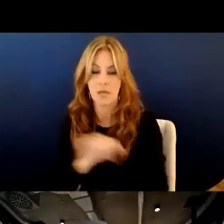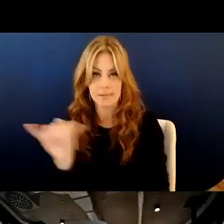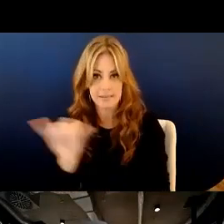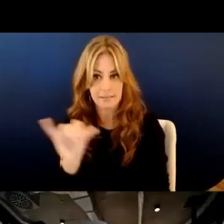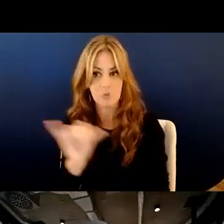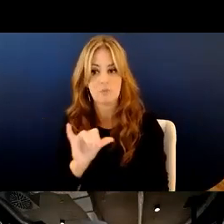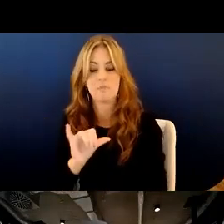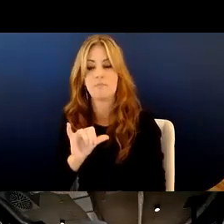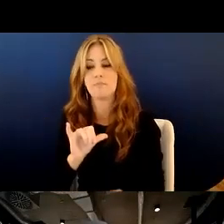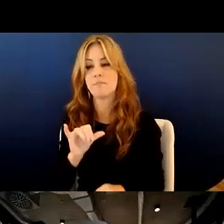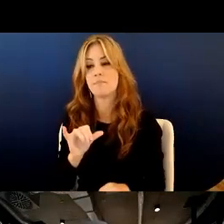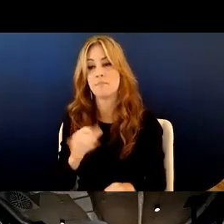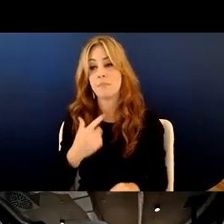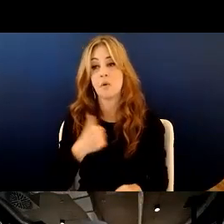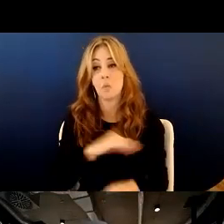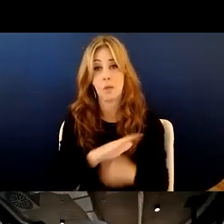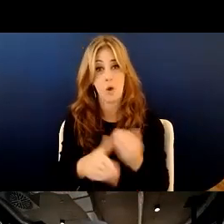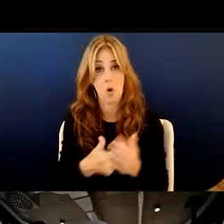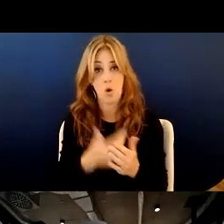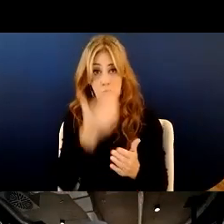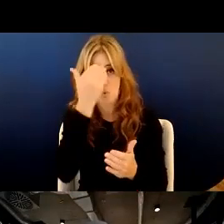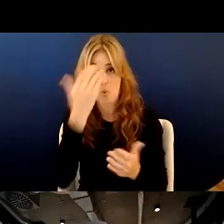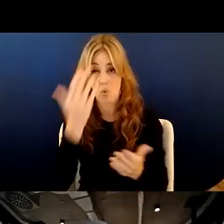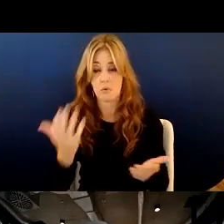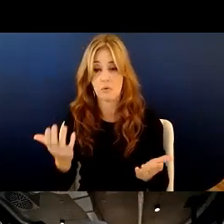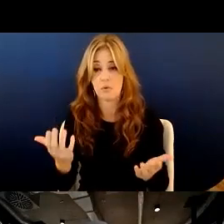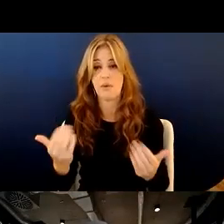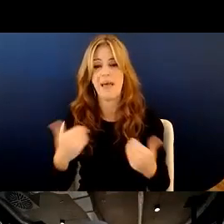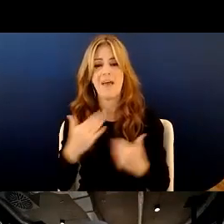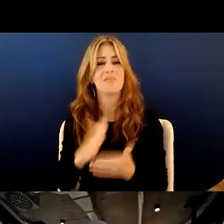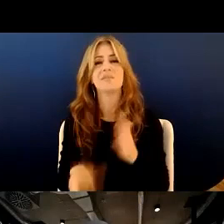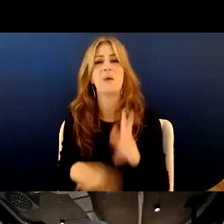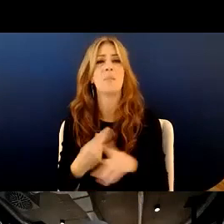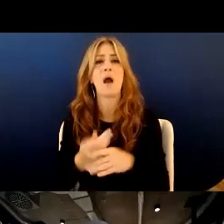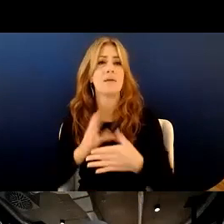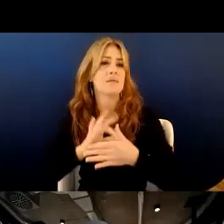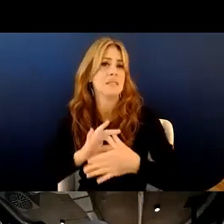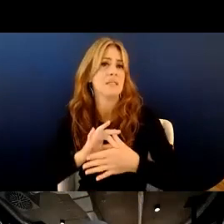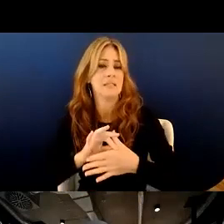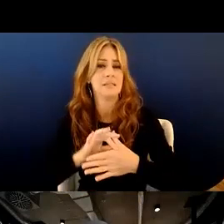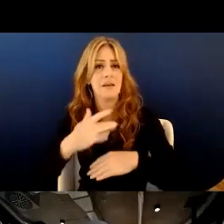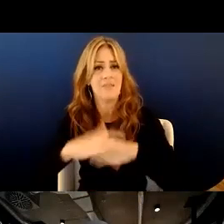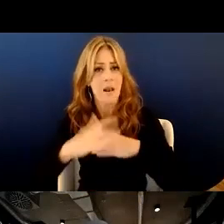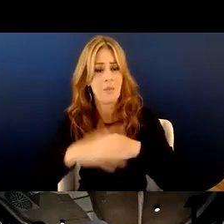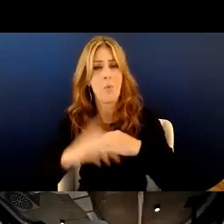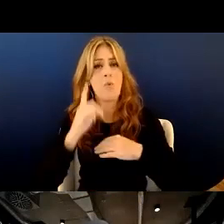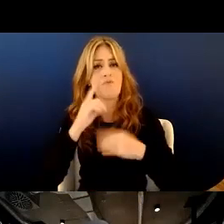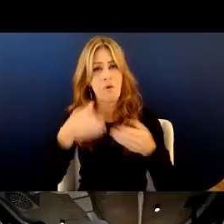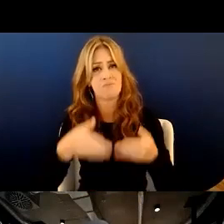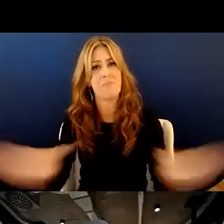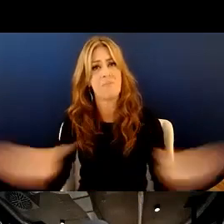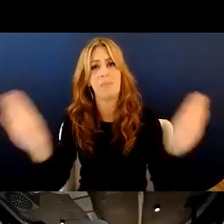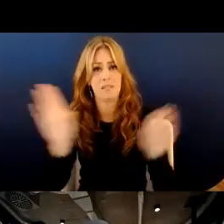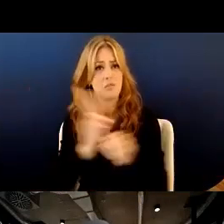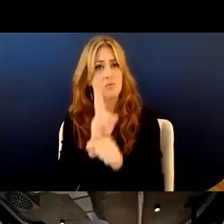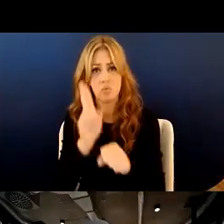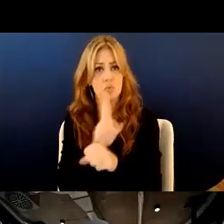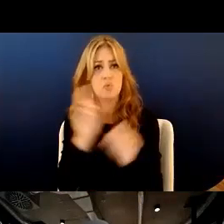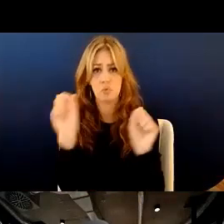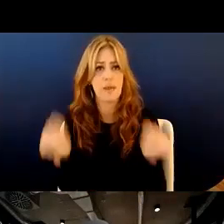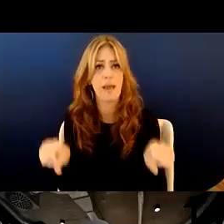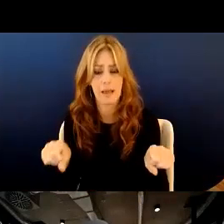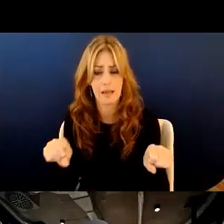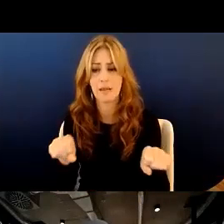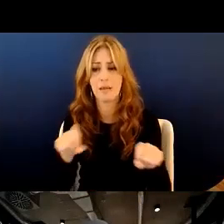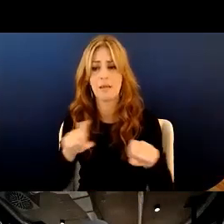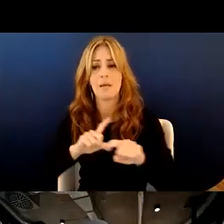identical insofar as we all know that there is some content available for public use, but you want to be very, just